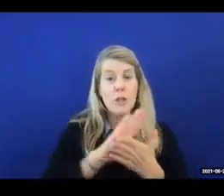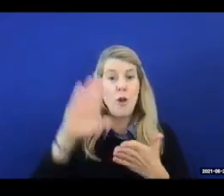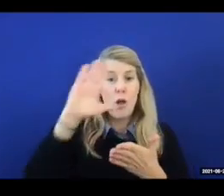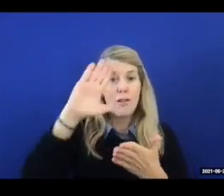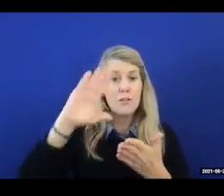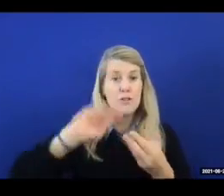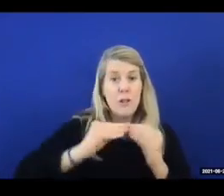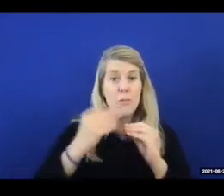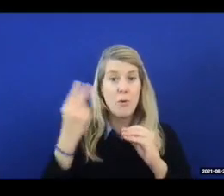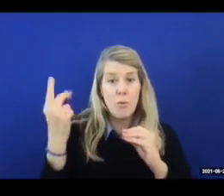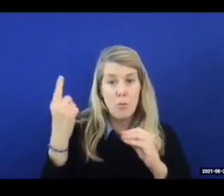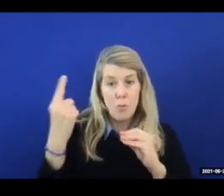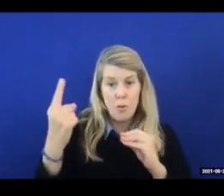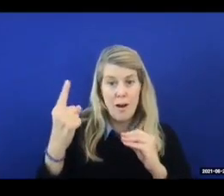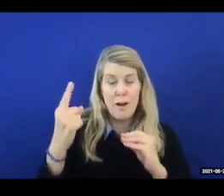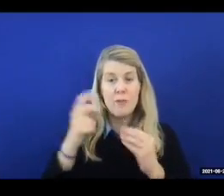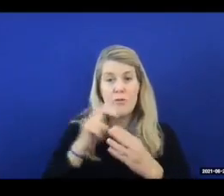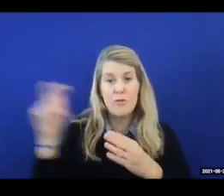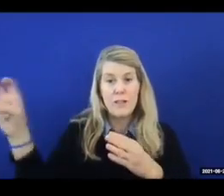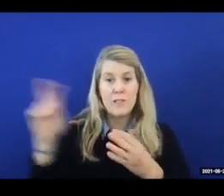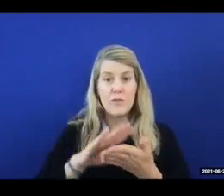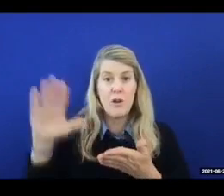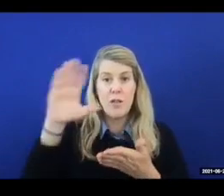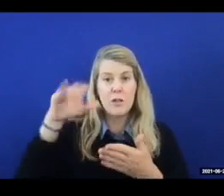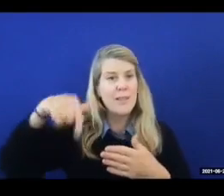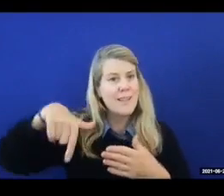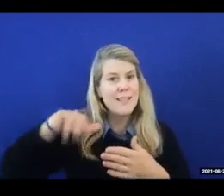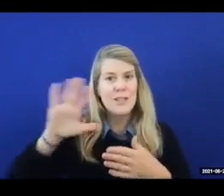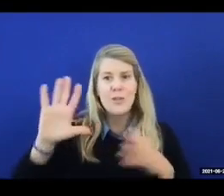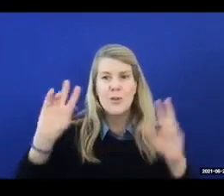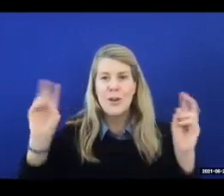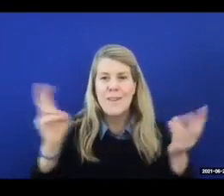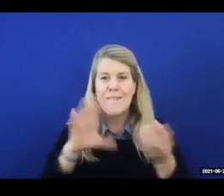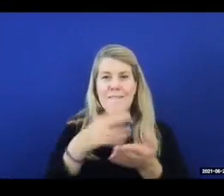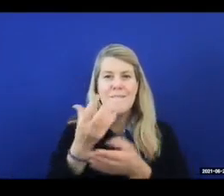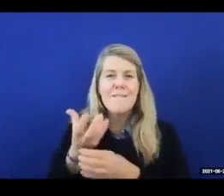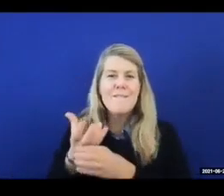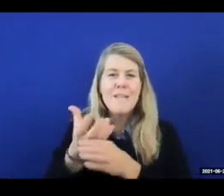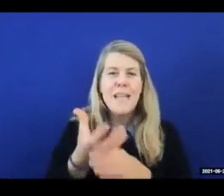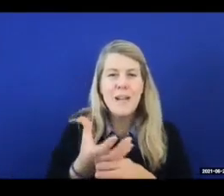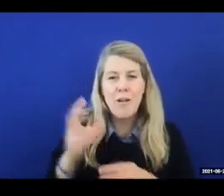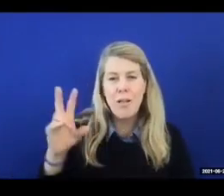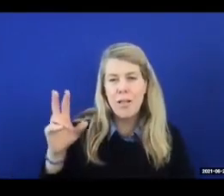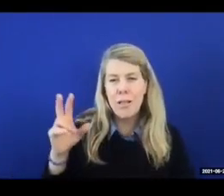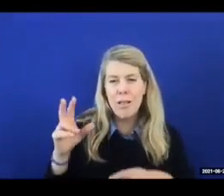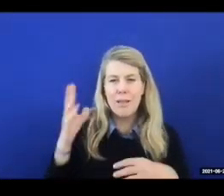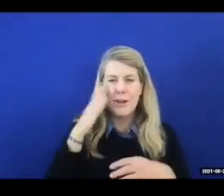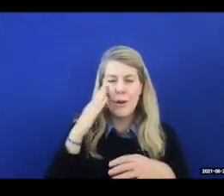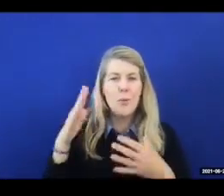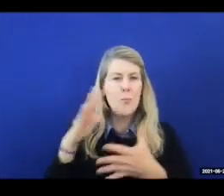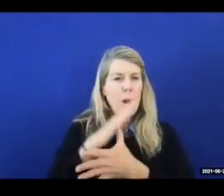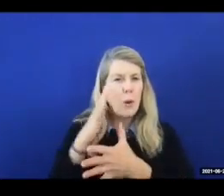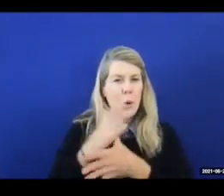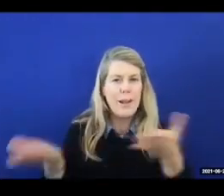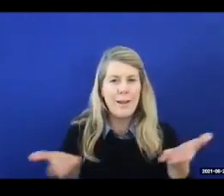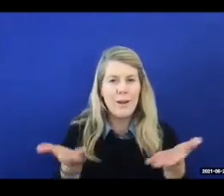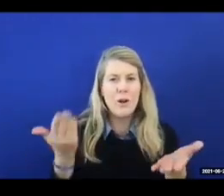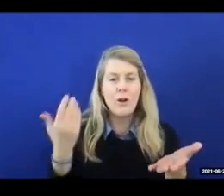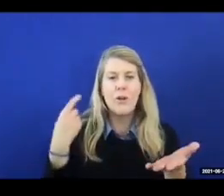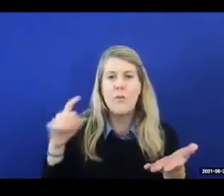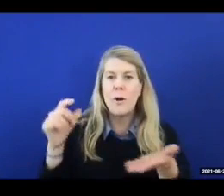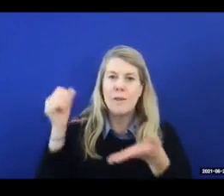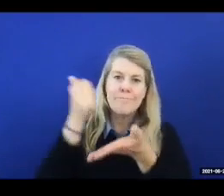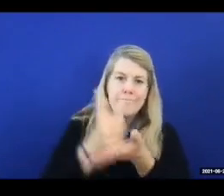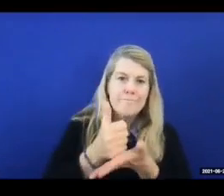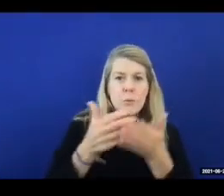#1 community college. They're your vehicle, and they make it a priority to really embrace you in whatever